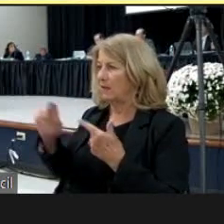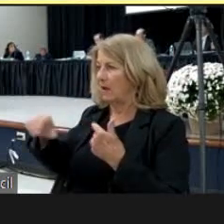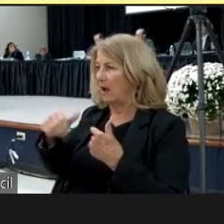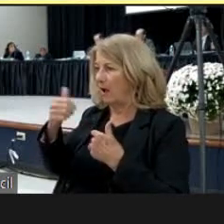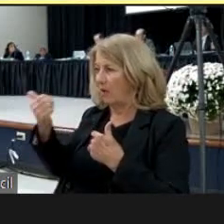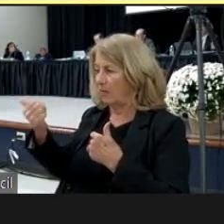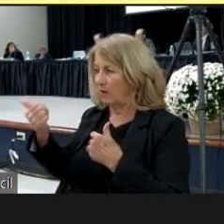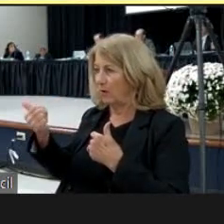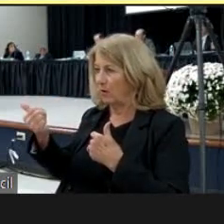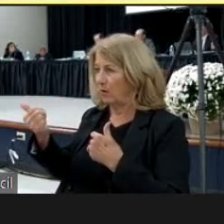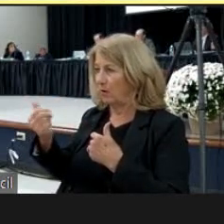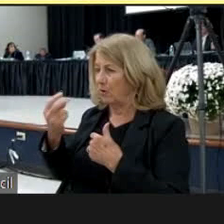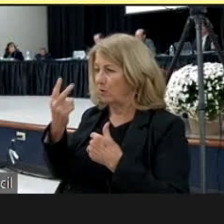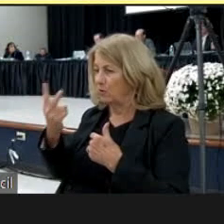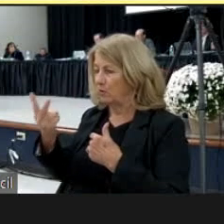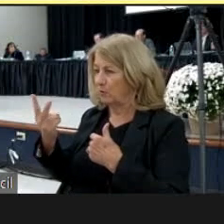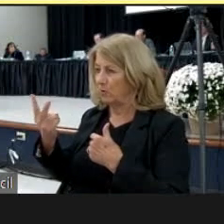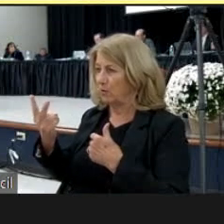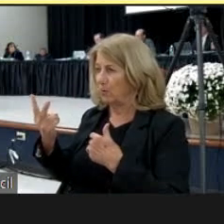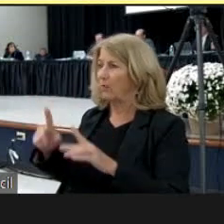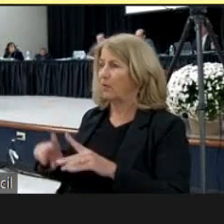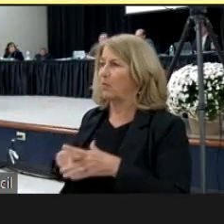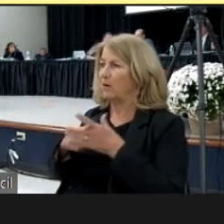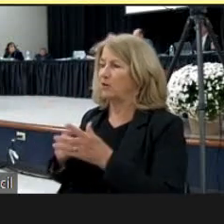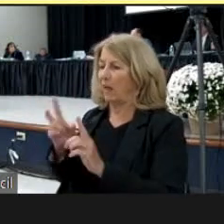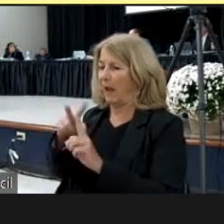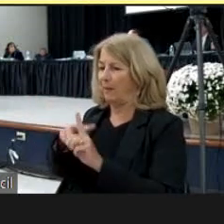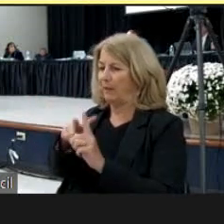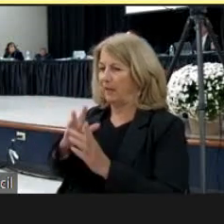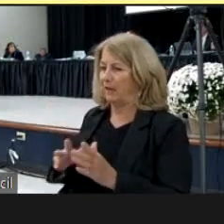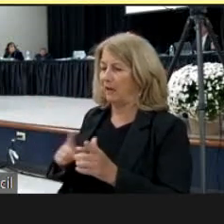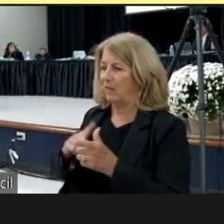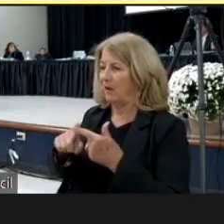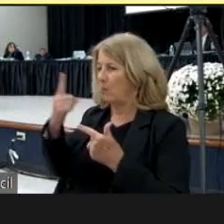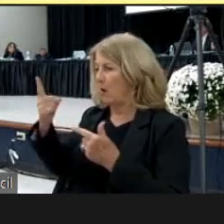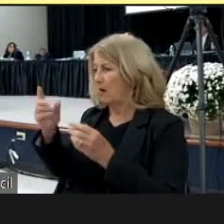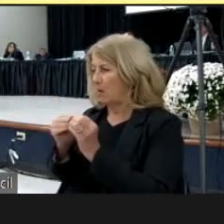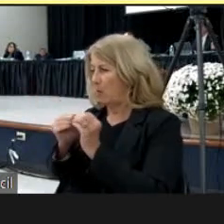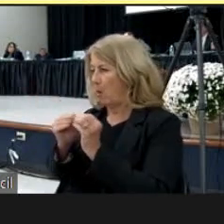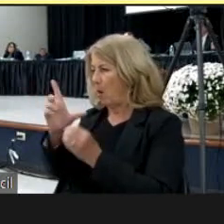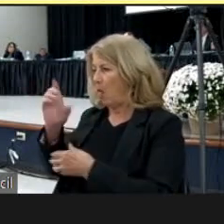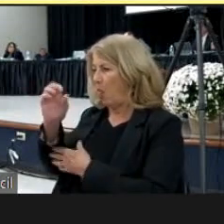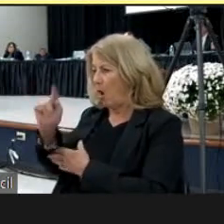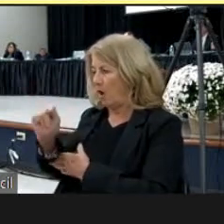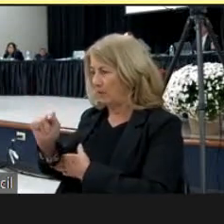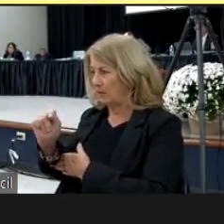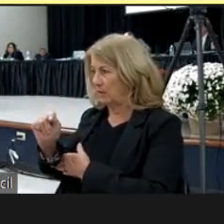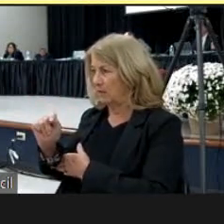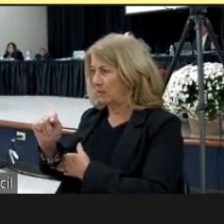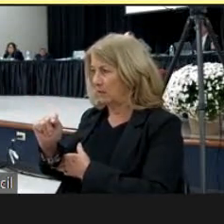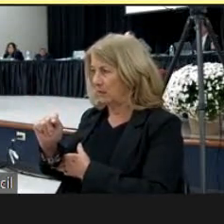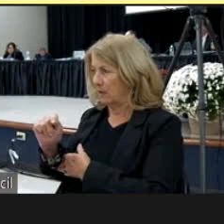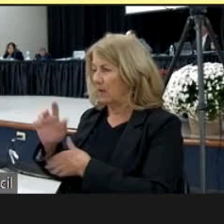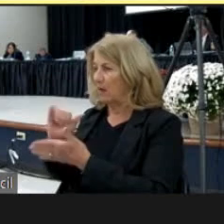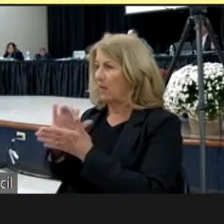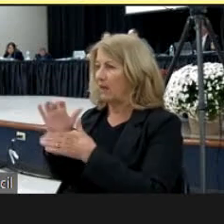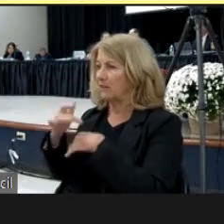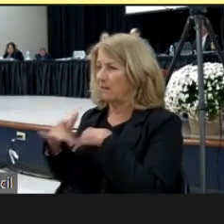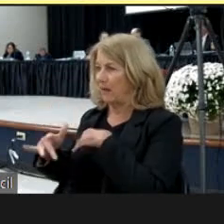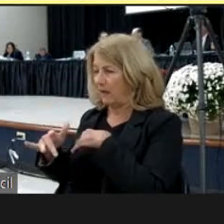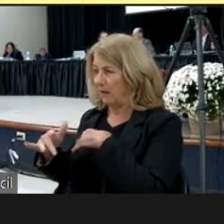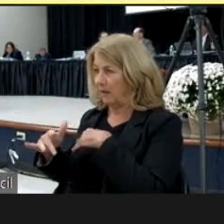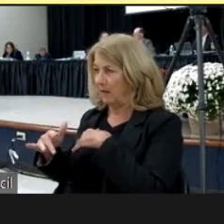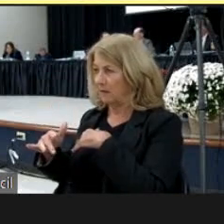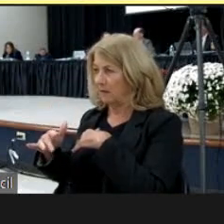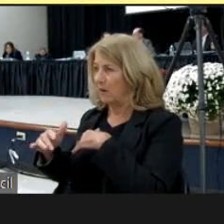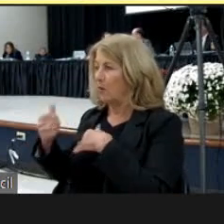other 2 are the original applicant, and then there's one more lot that's vacant. And so we mailed